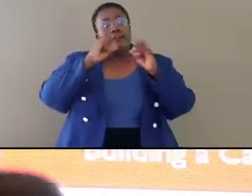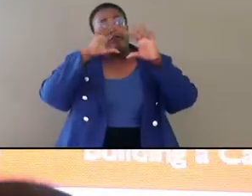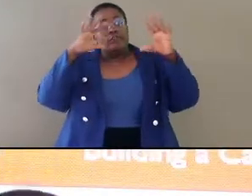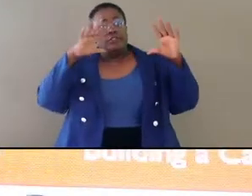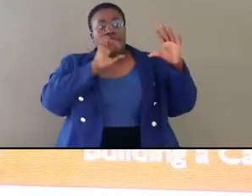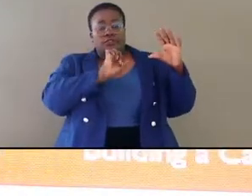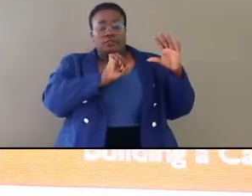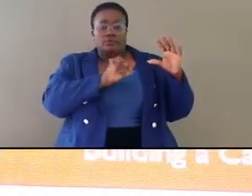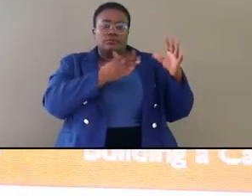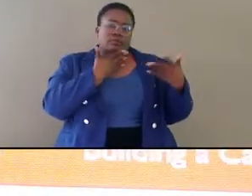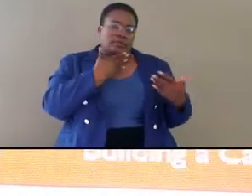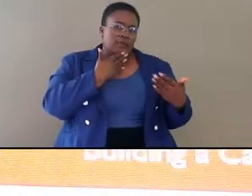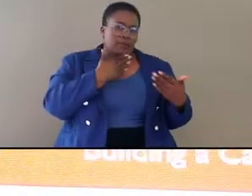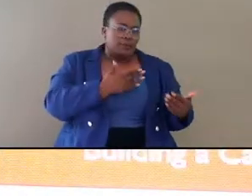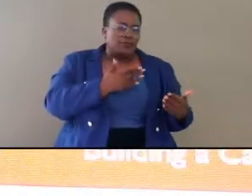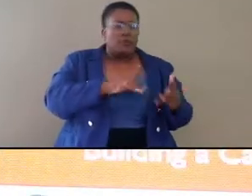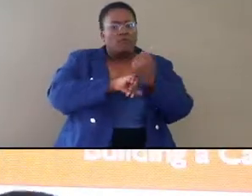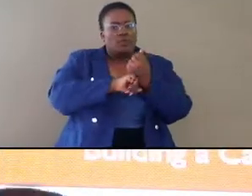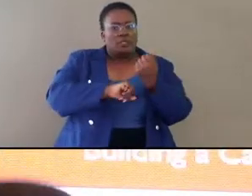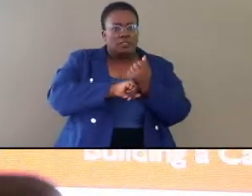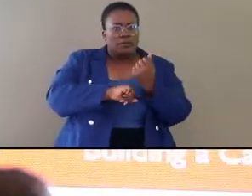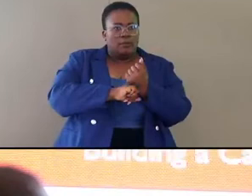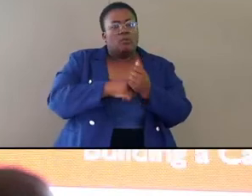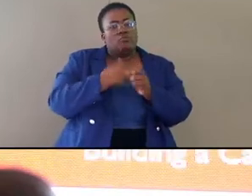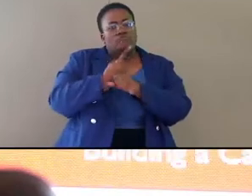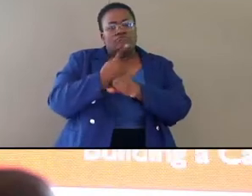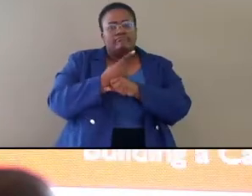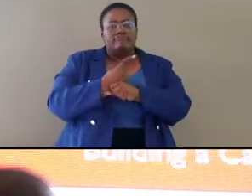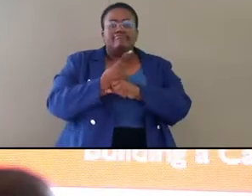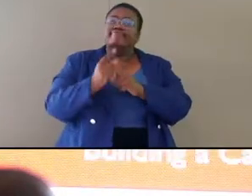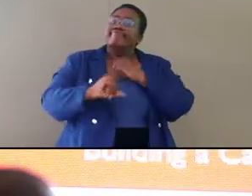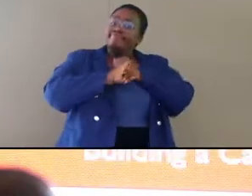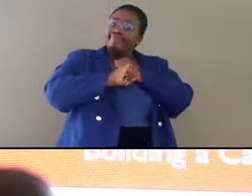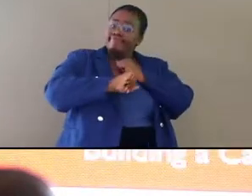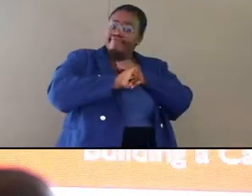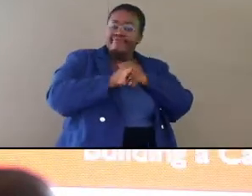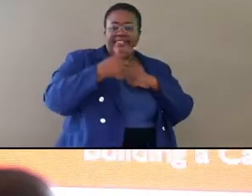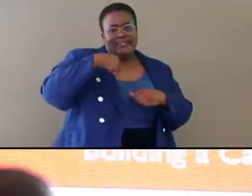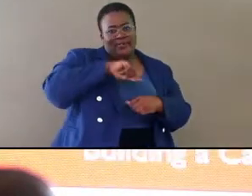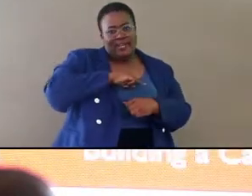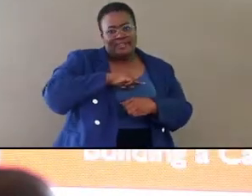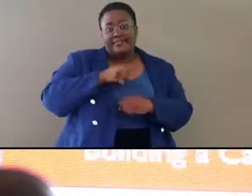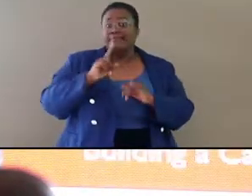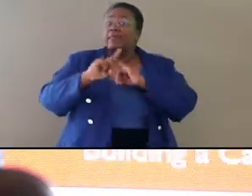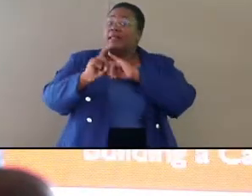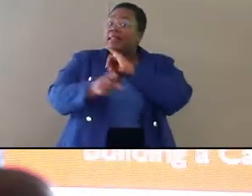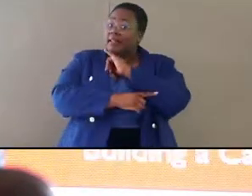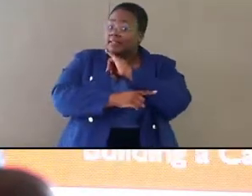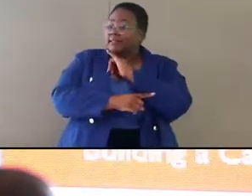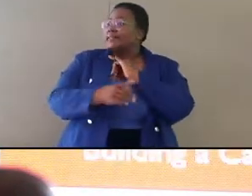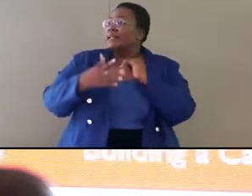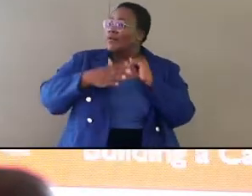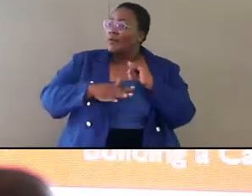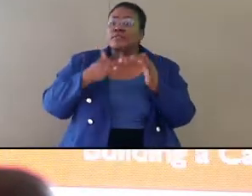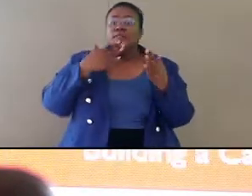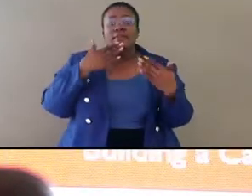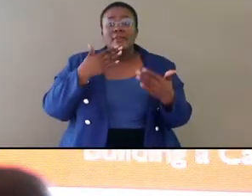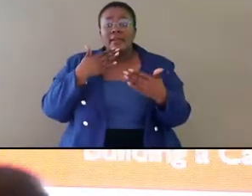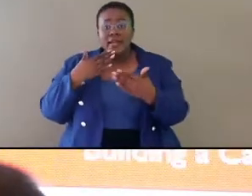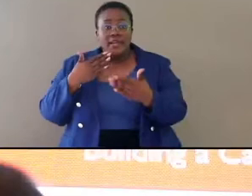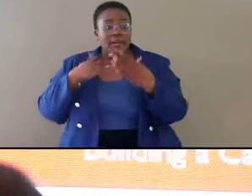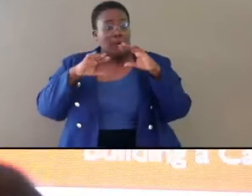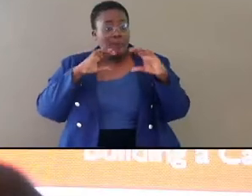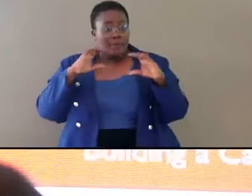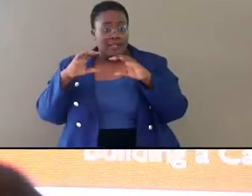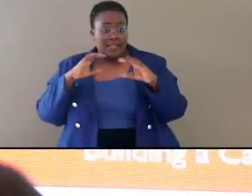carrying, and, you know, for the support that you always give to all of us. And lastly, I want to thank also communication, you know, for